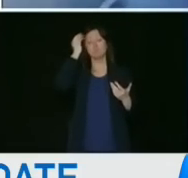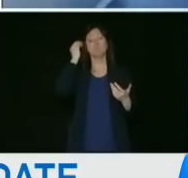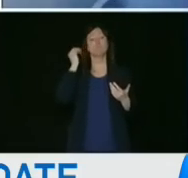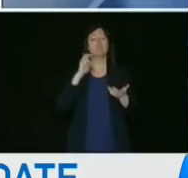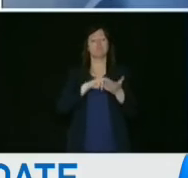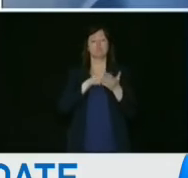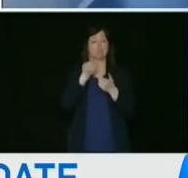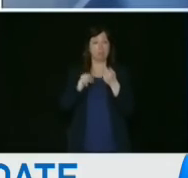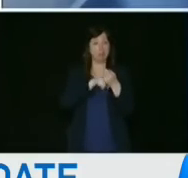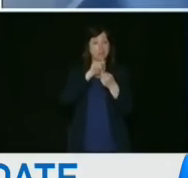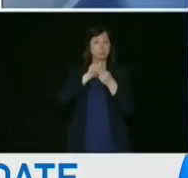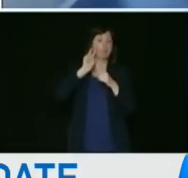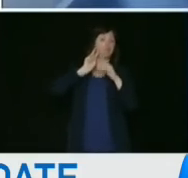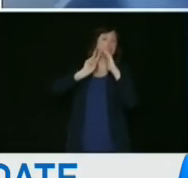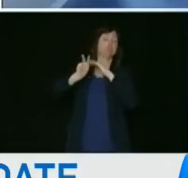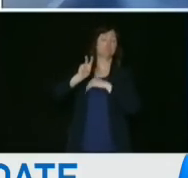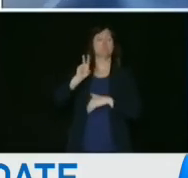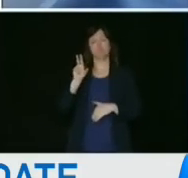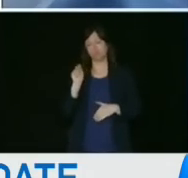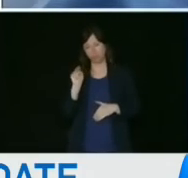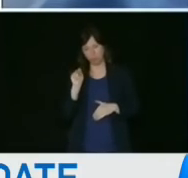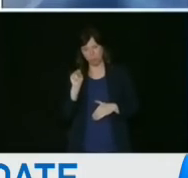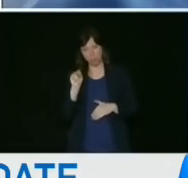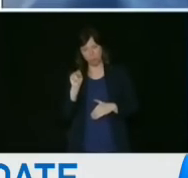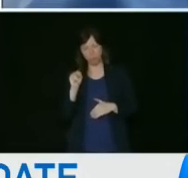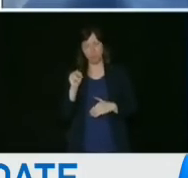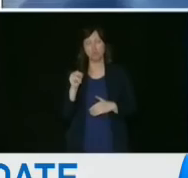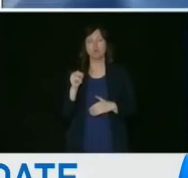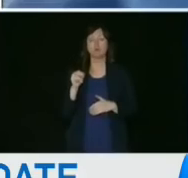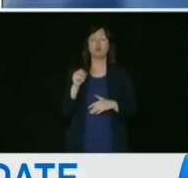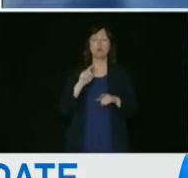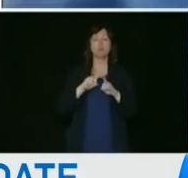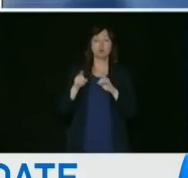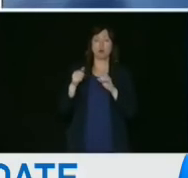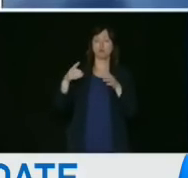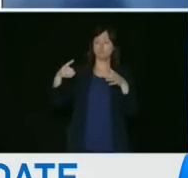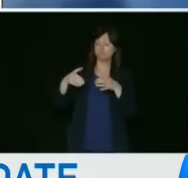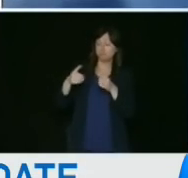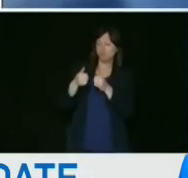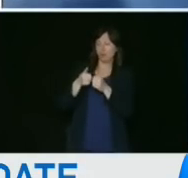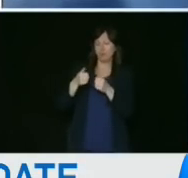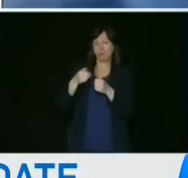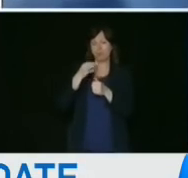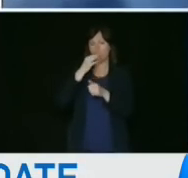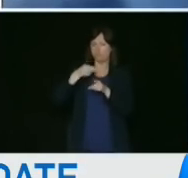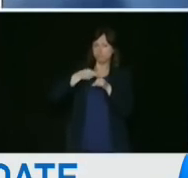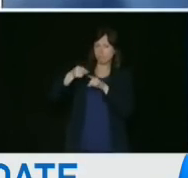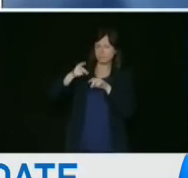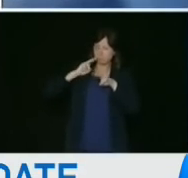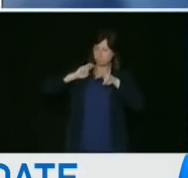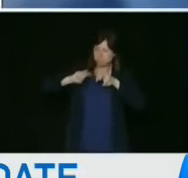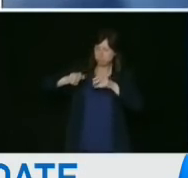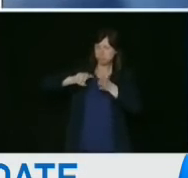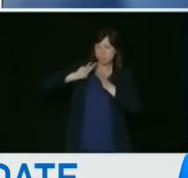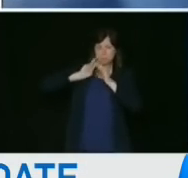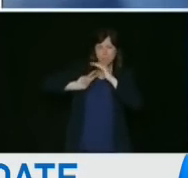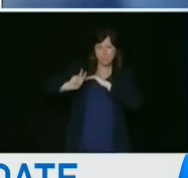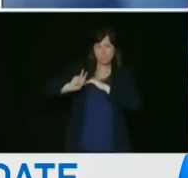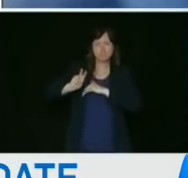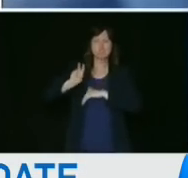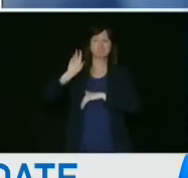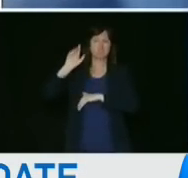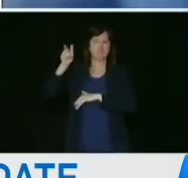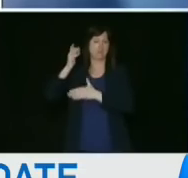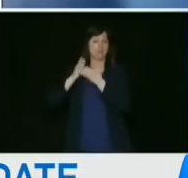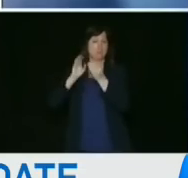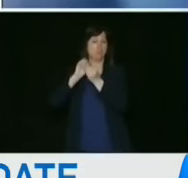of exact figures. Perhaps we can, with our experts in modeling, give you afterwards some exact